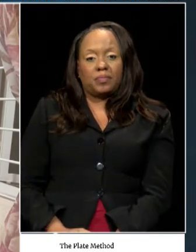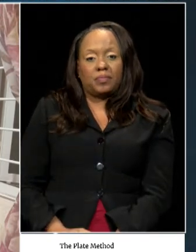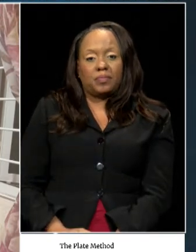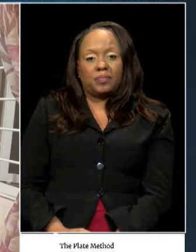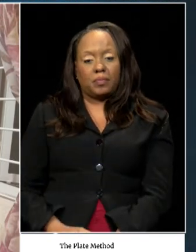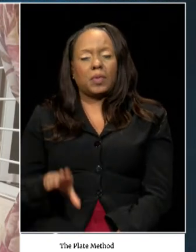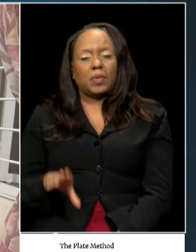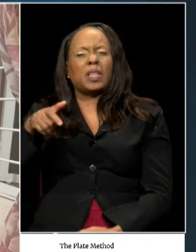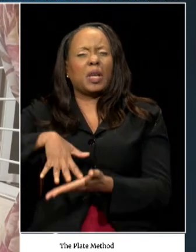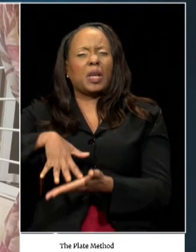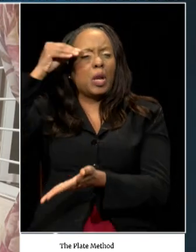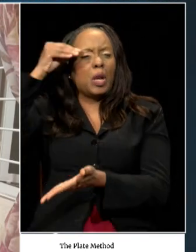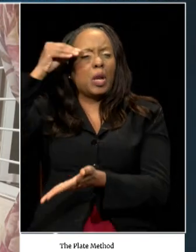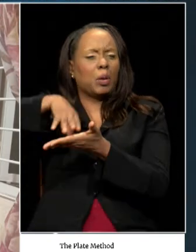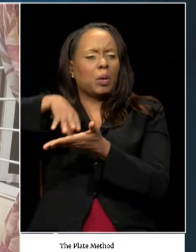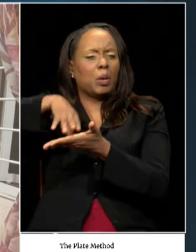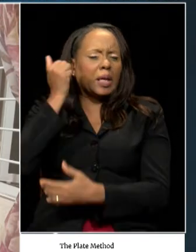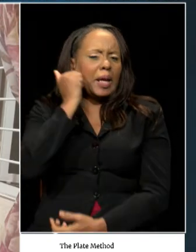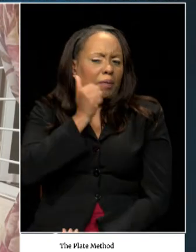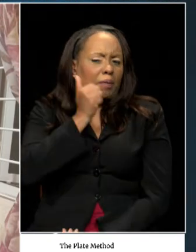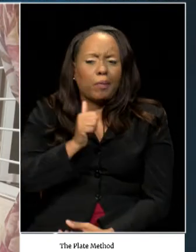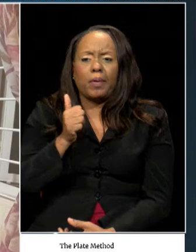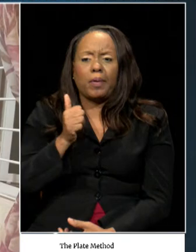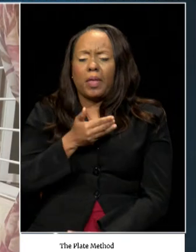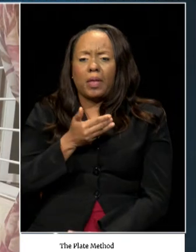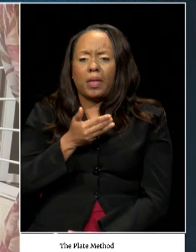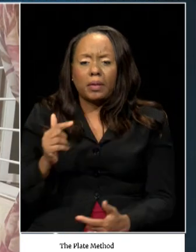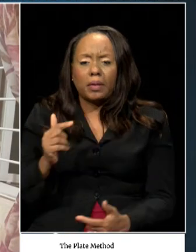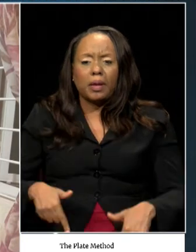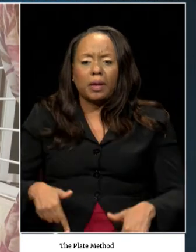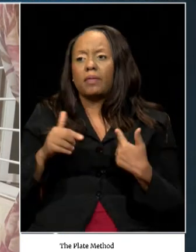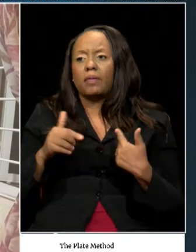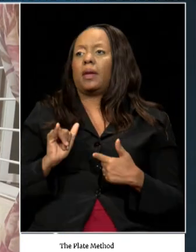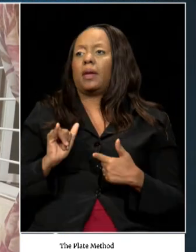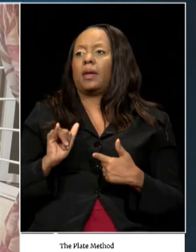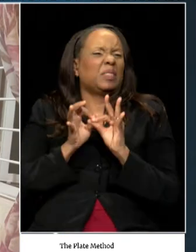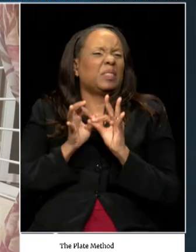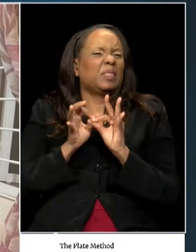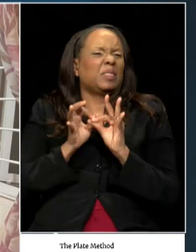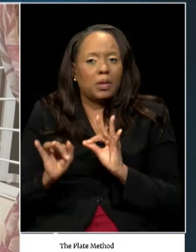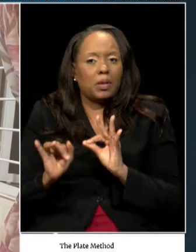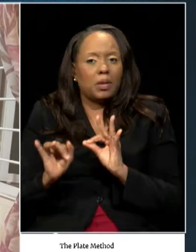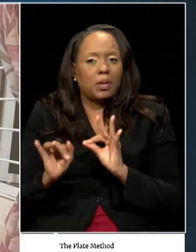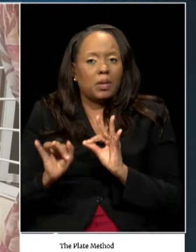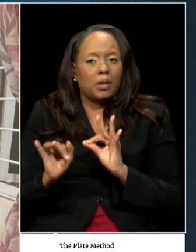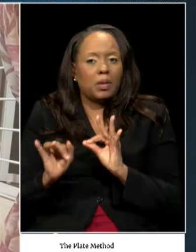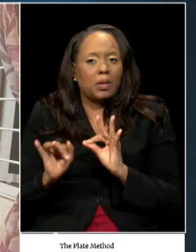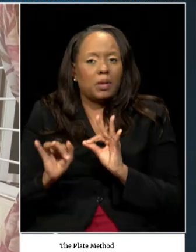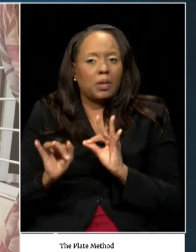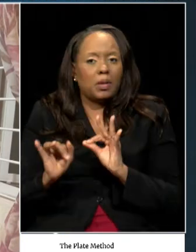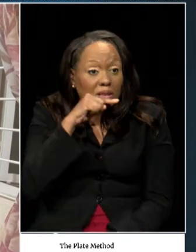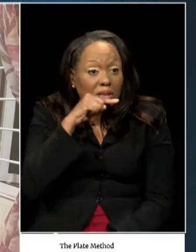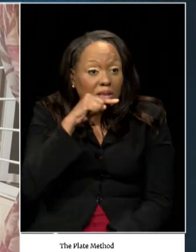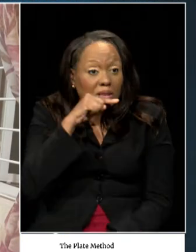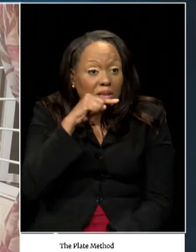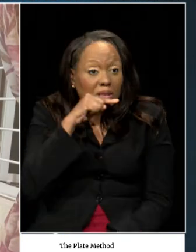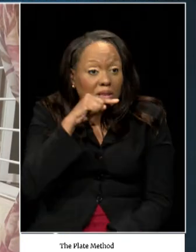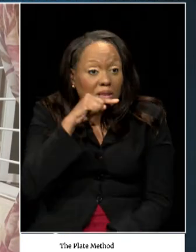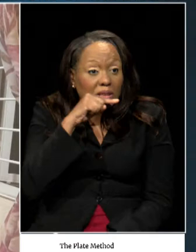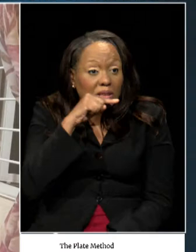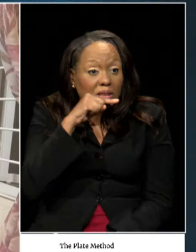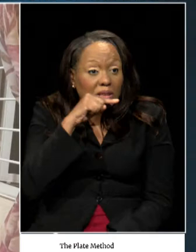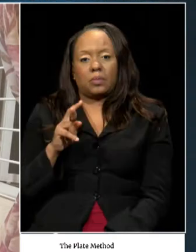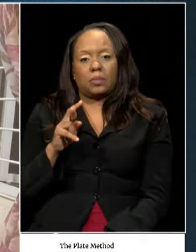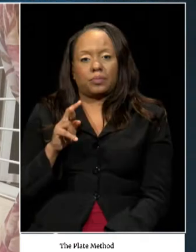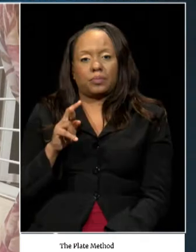daily activities. So that could be as simple as being able to brush your teeth, to as complex as returning